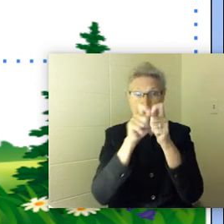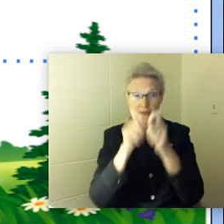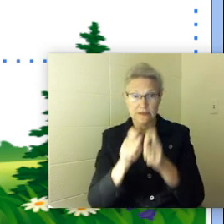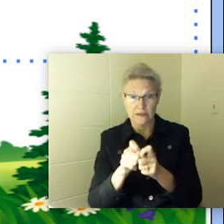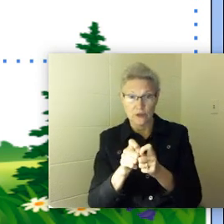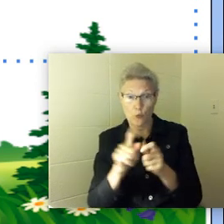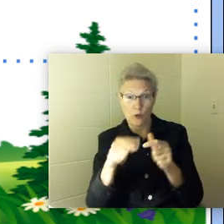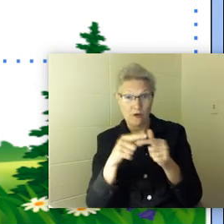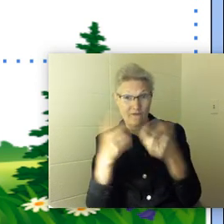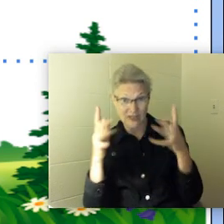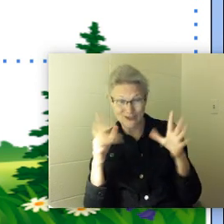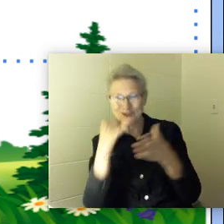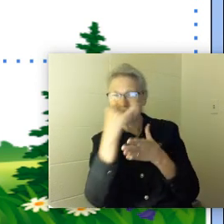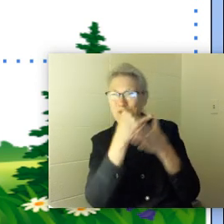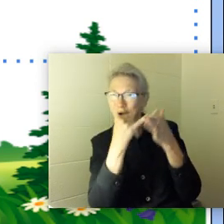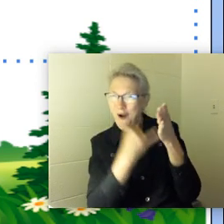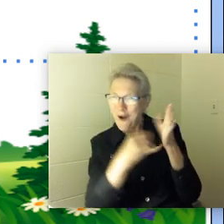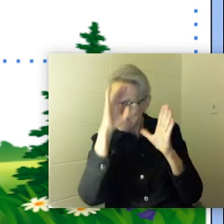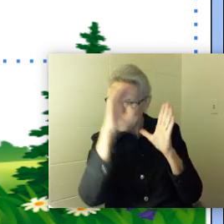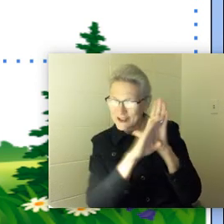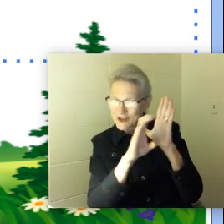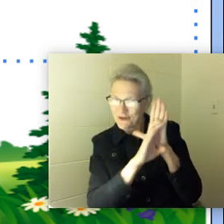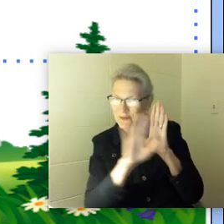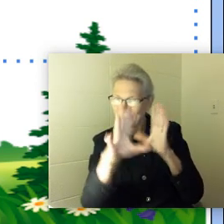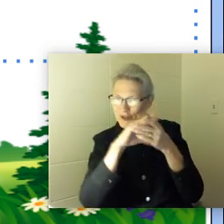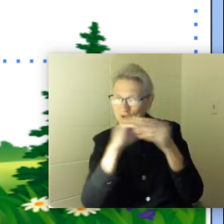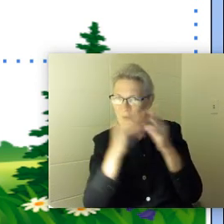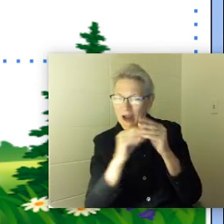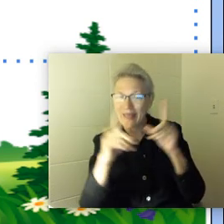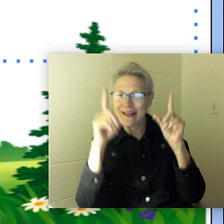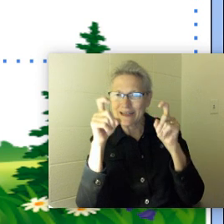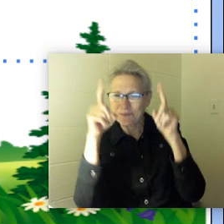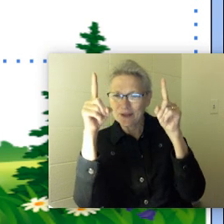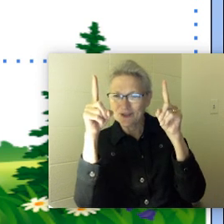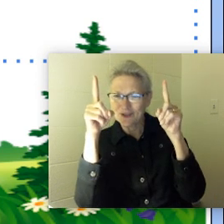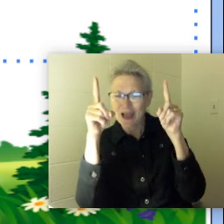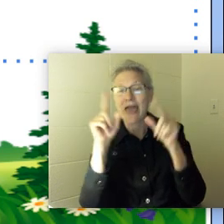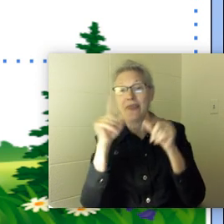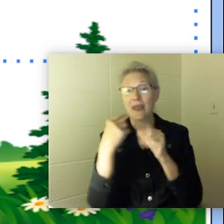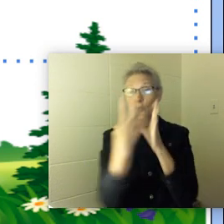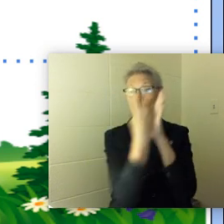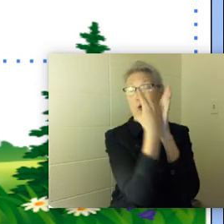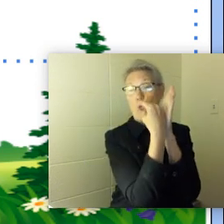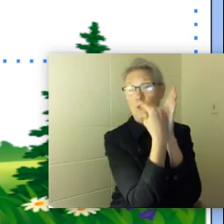from your fable and take a picture of it. Then record yourself reading your awesome fable.